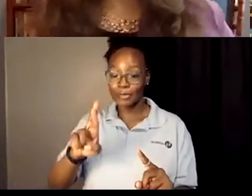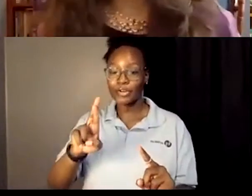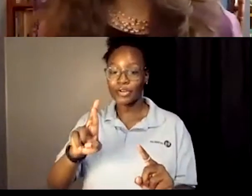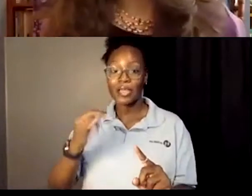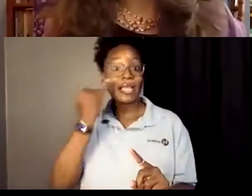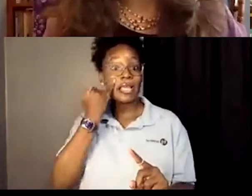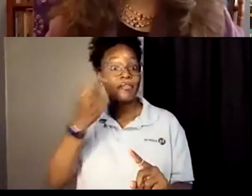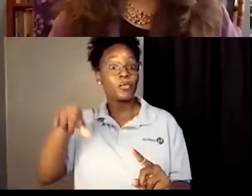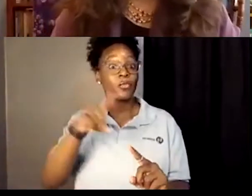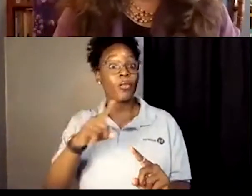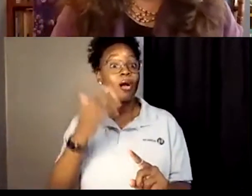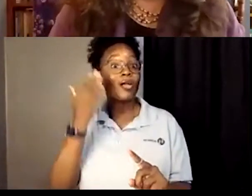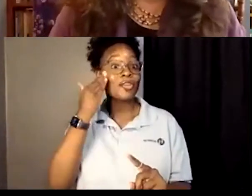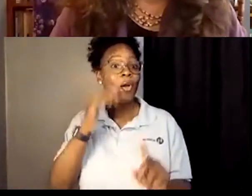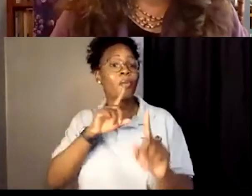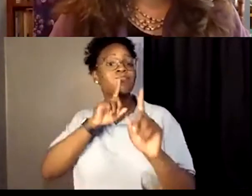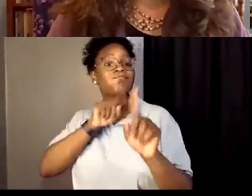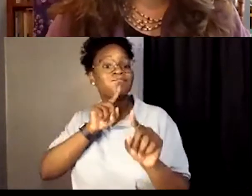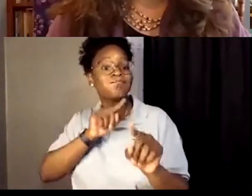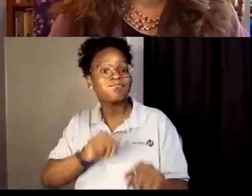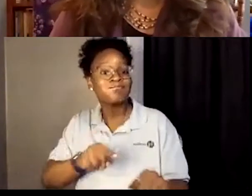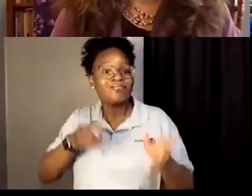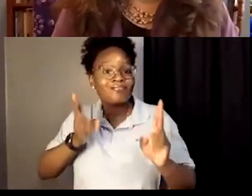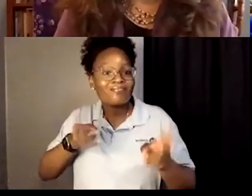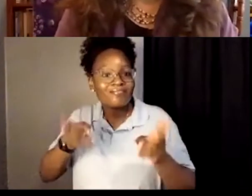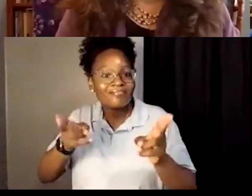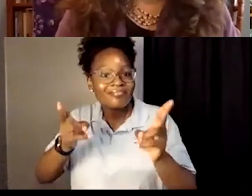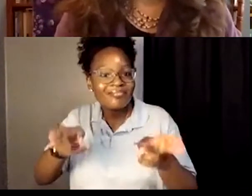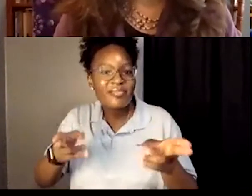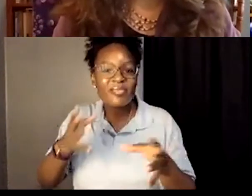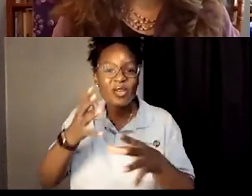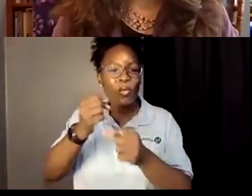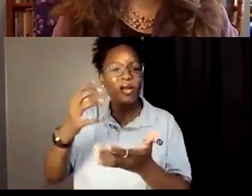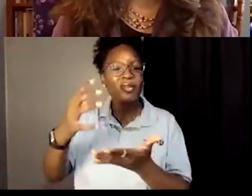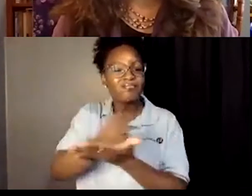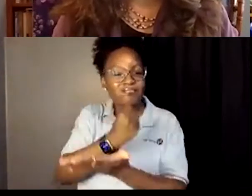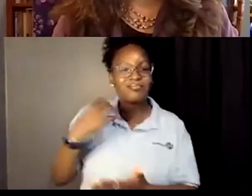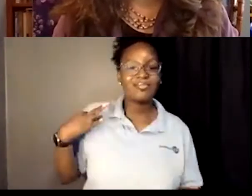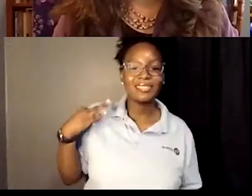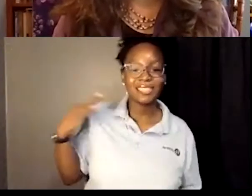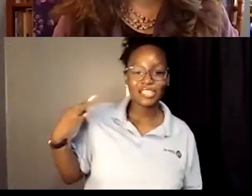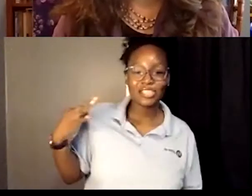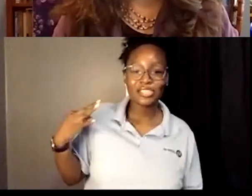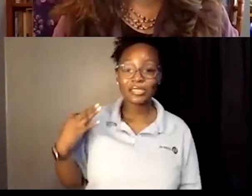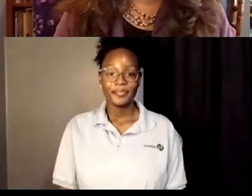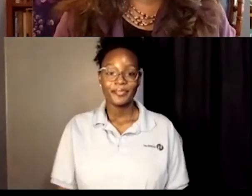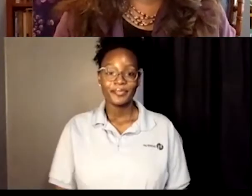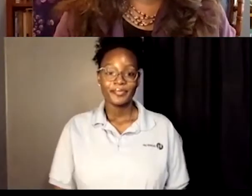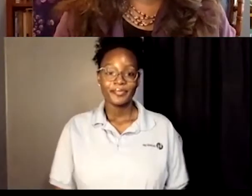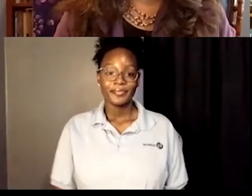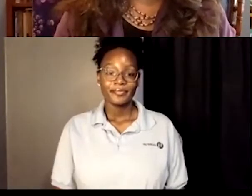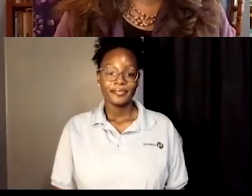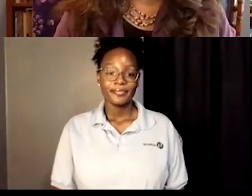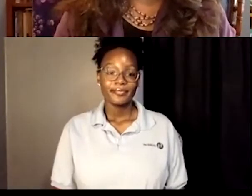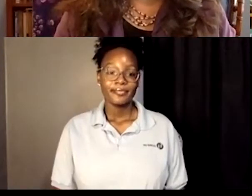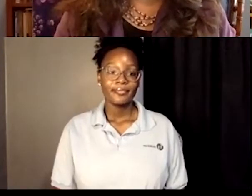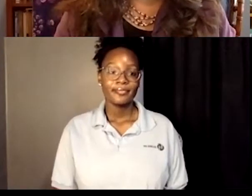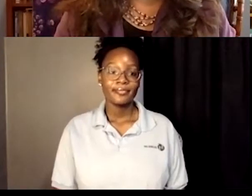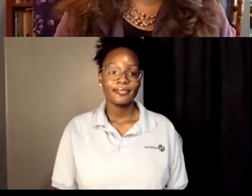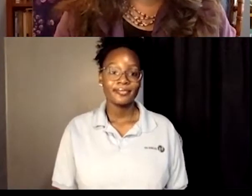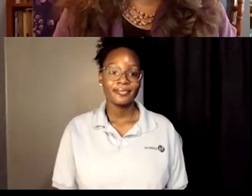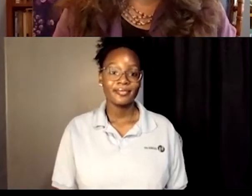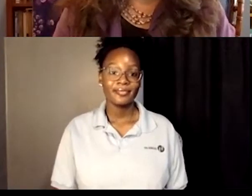the answer. Get it in so you can get that t-shirt. And we're supposed to have a